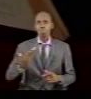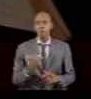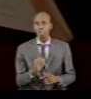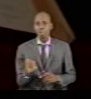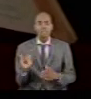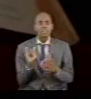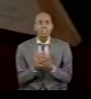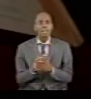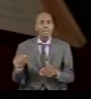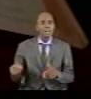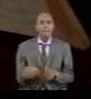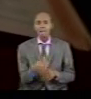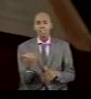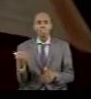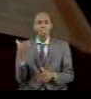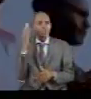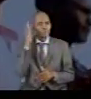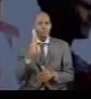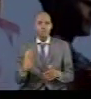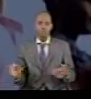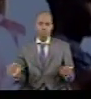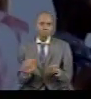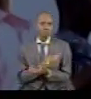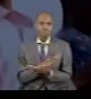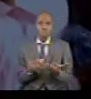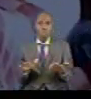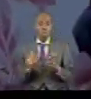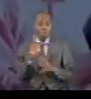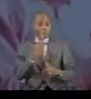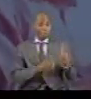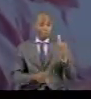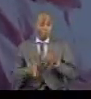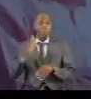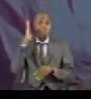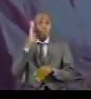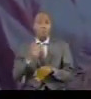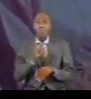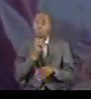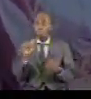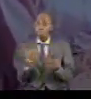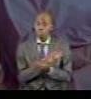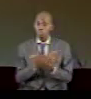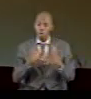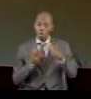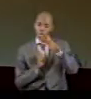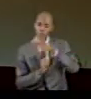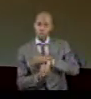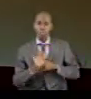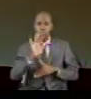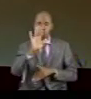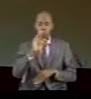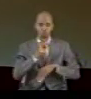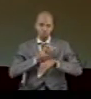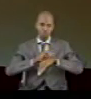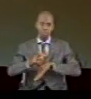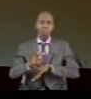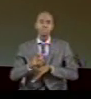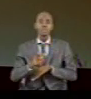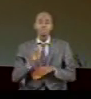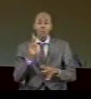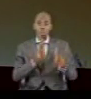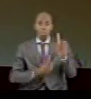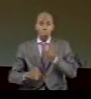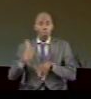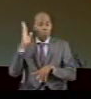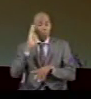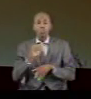should perish. People will not perish under your ministry. People will not perish under